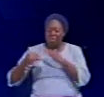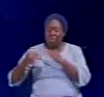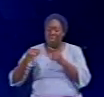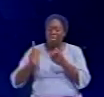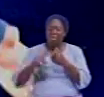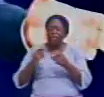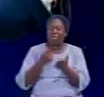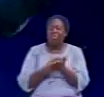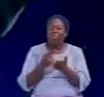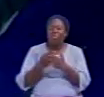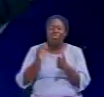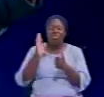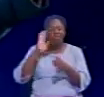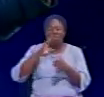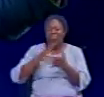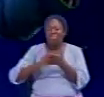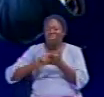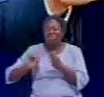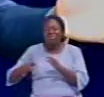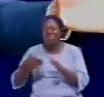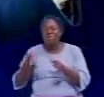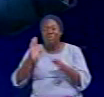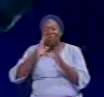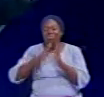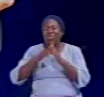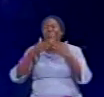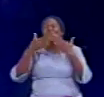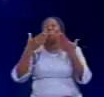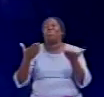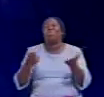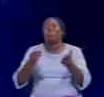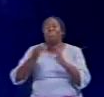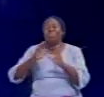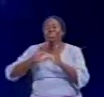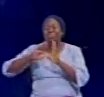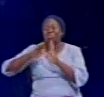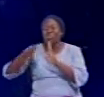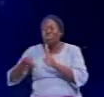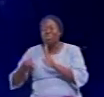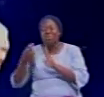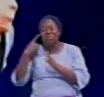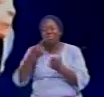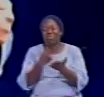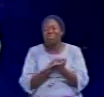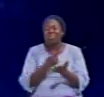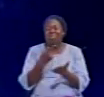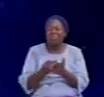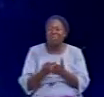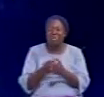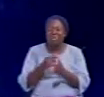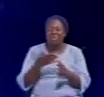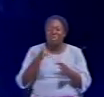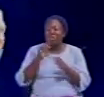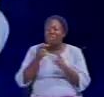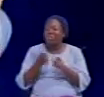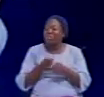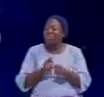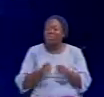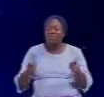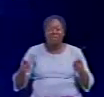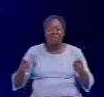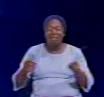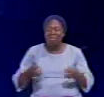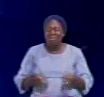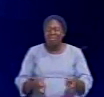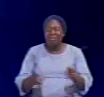pulled down, that there'll be open doors, that there'll be open doors. Let us pray. A great door of effectual is